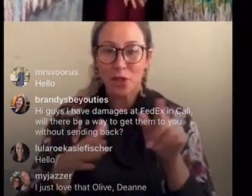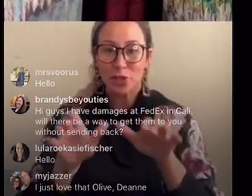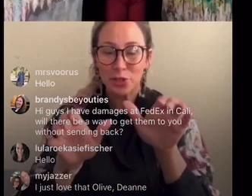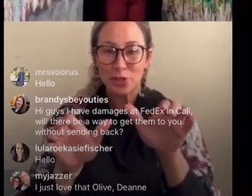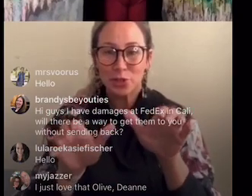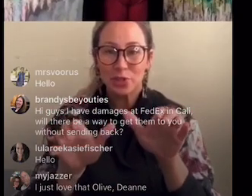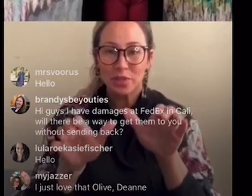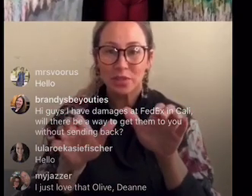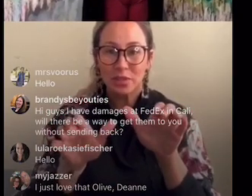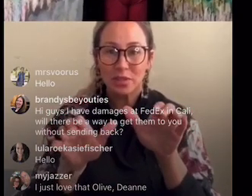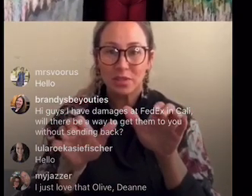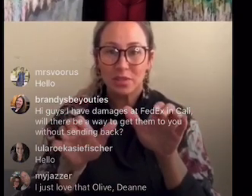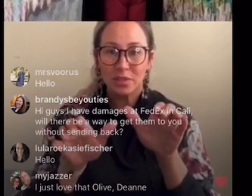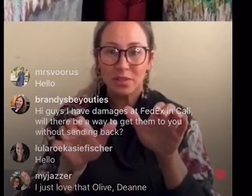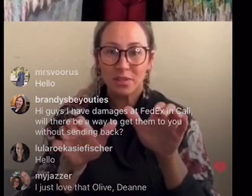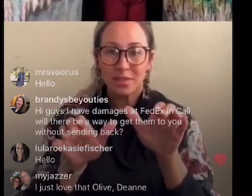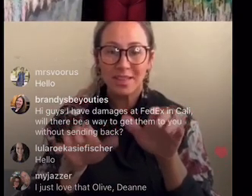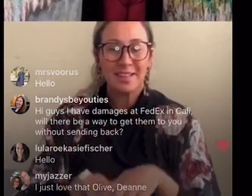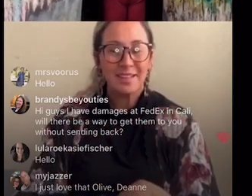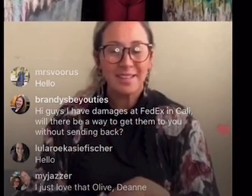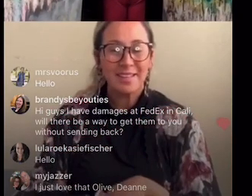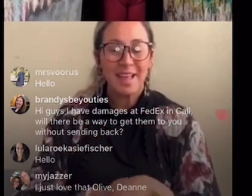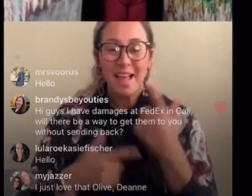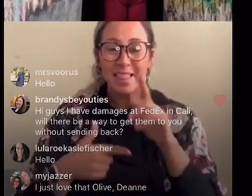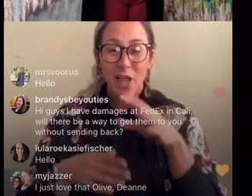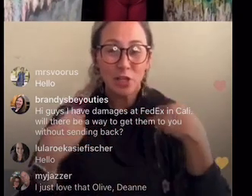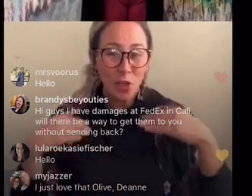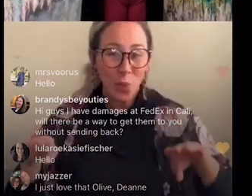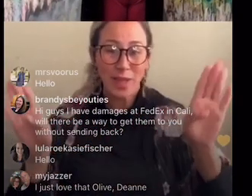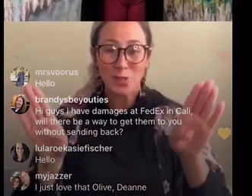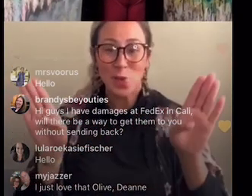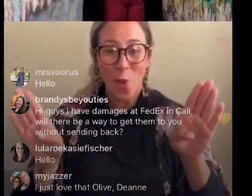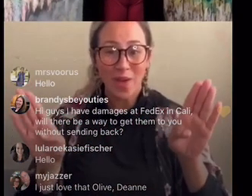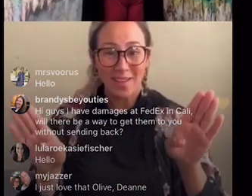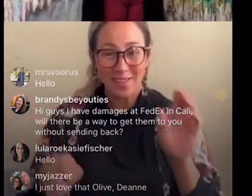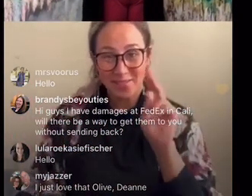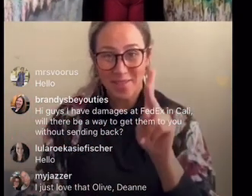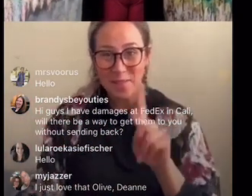And let your wings soar. Let's figure out what you're going to do, okay? Bye-bye.